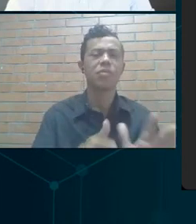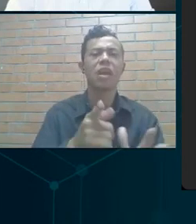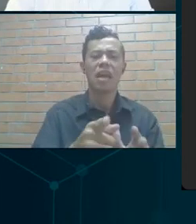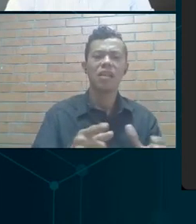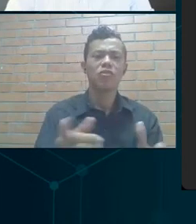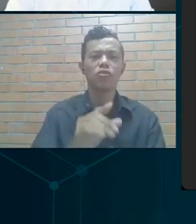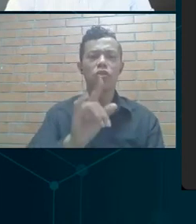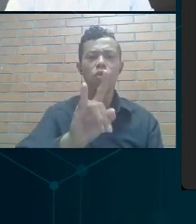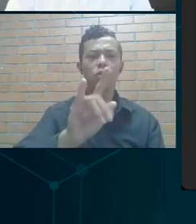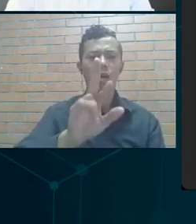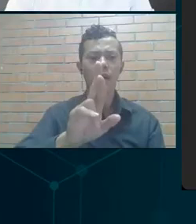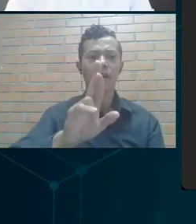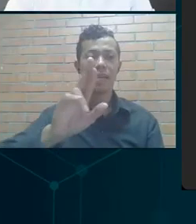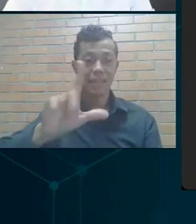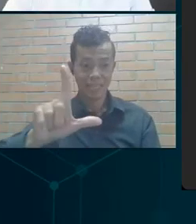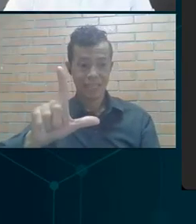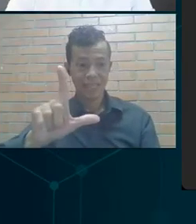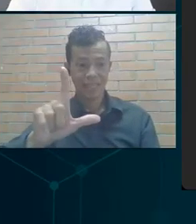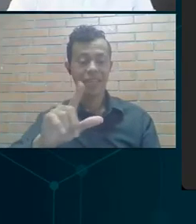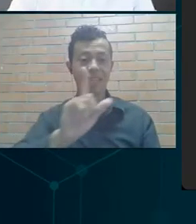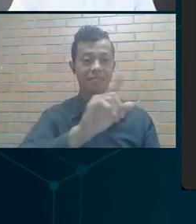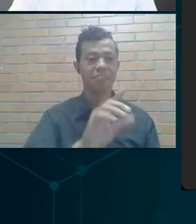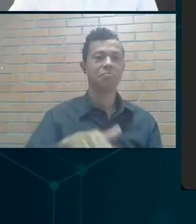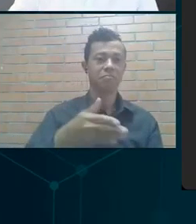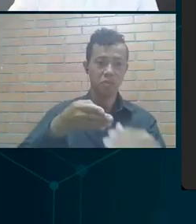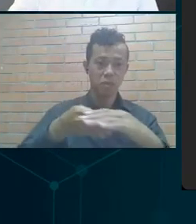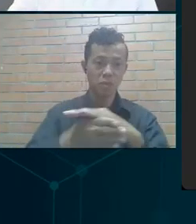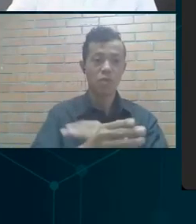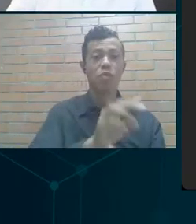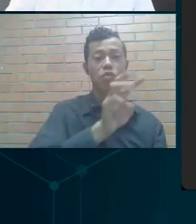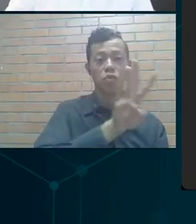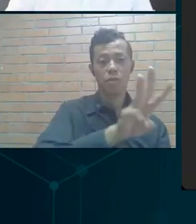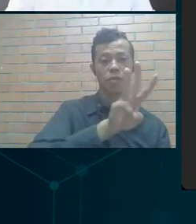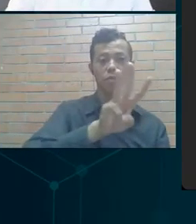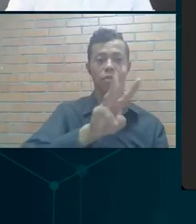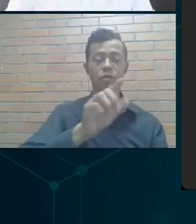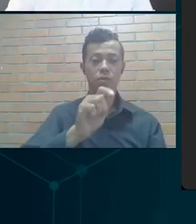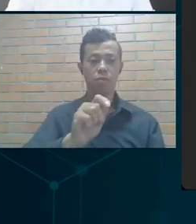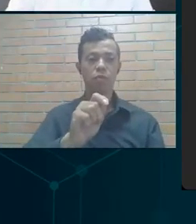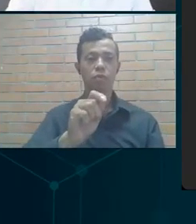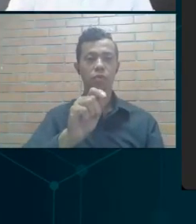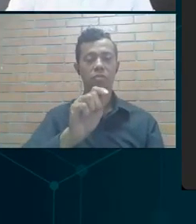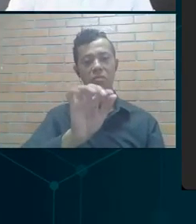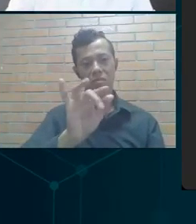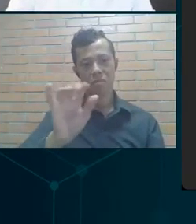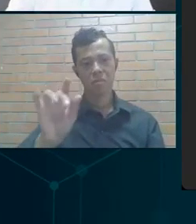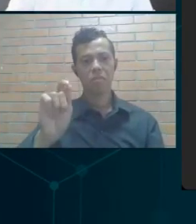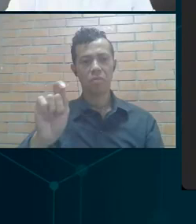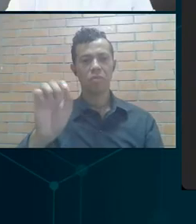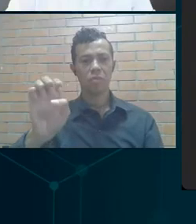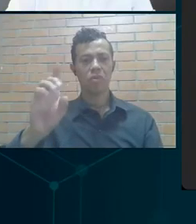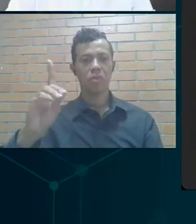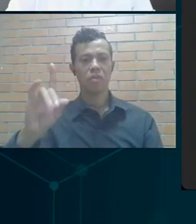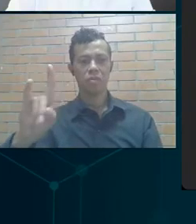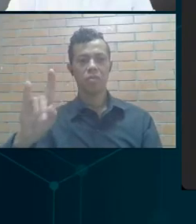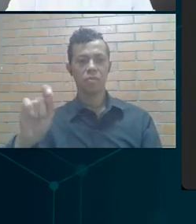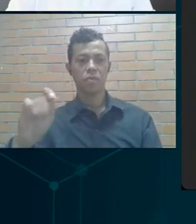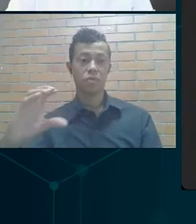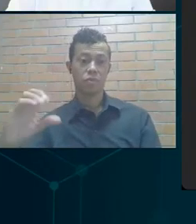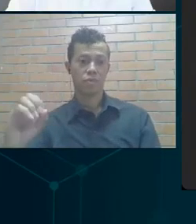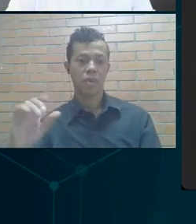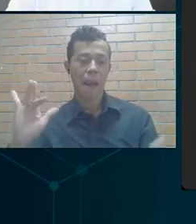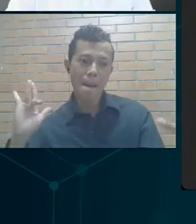www.mit.edu, and that addresses a machine. Now, that makes it easy for us to, for example, to